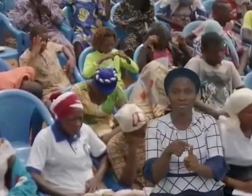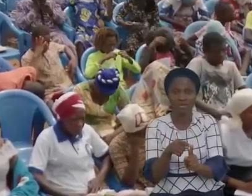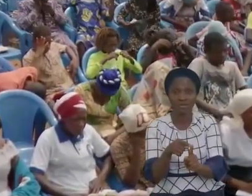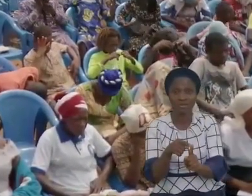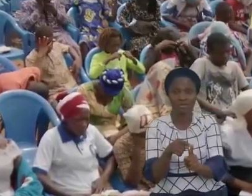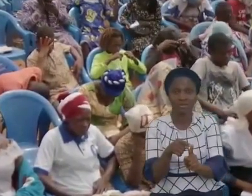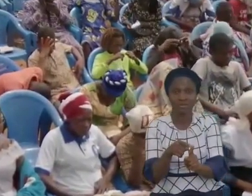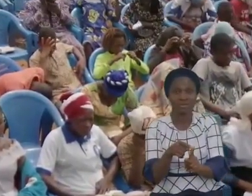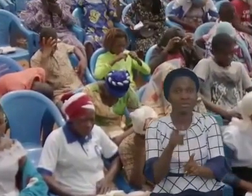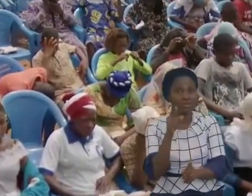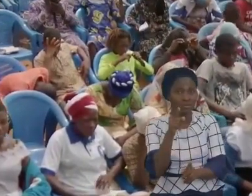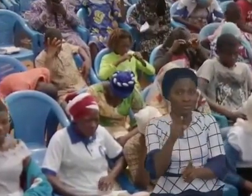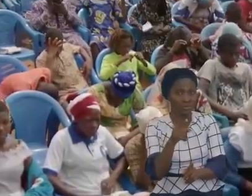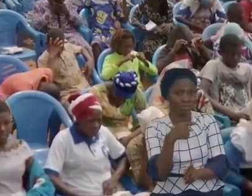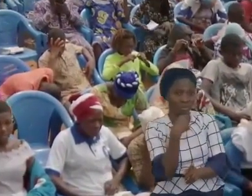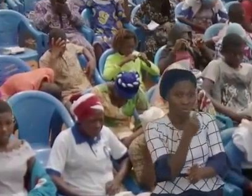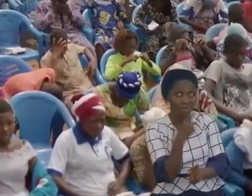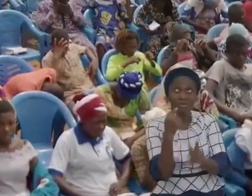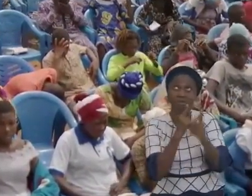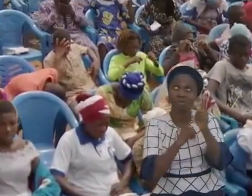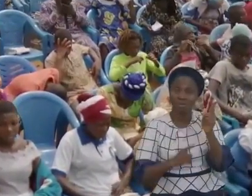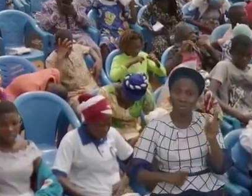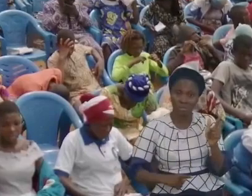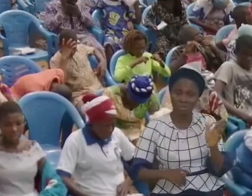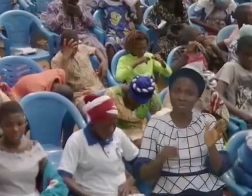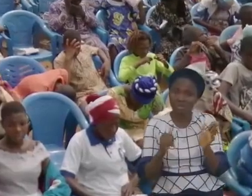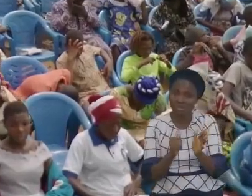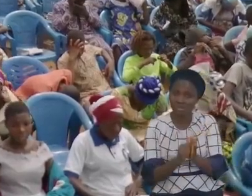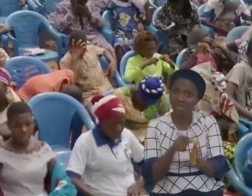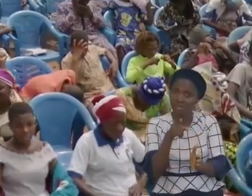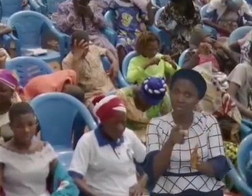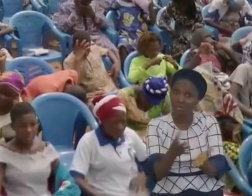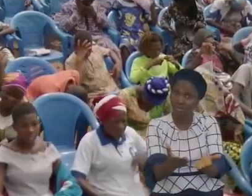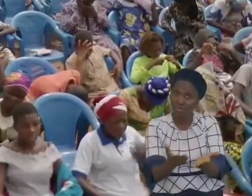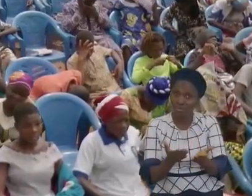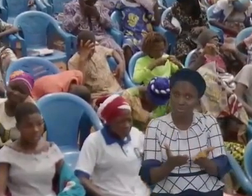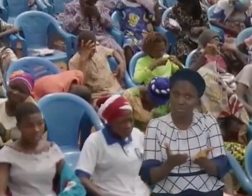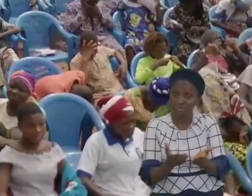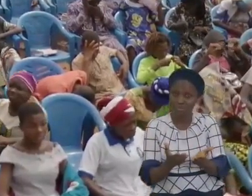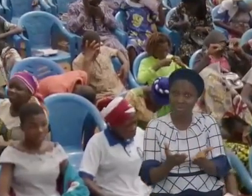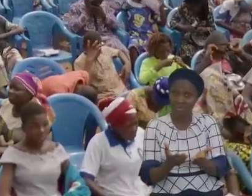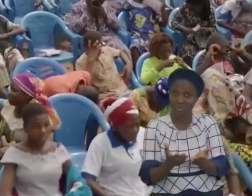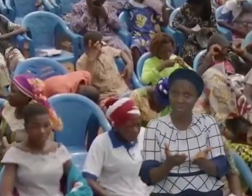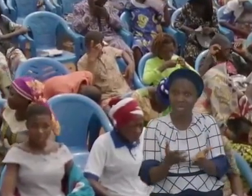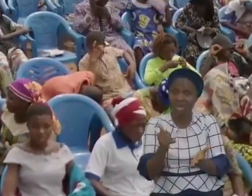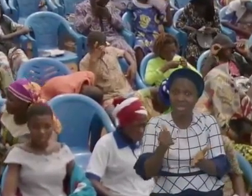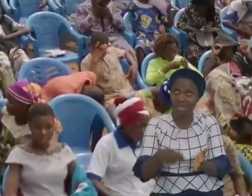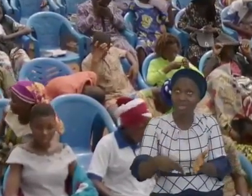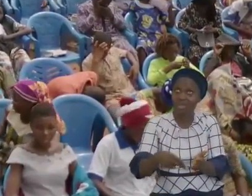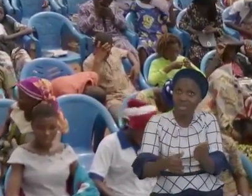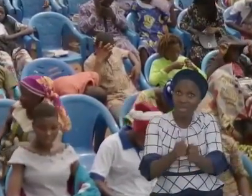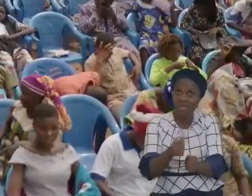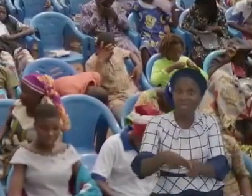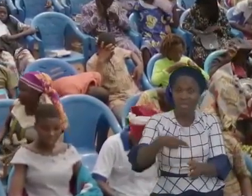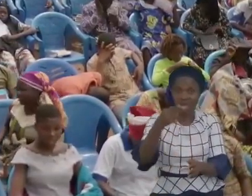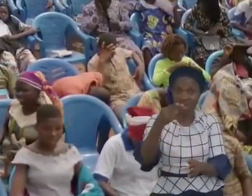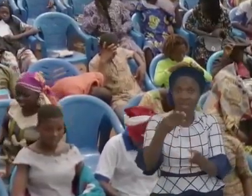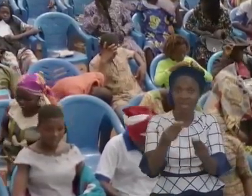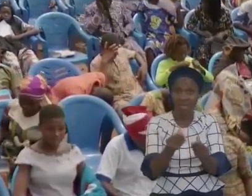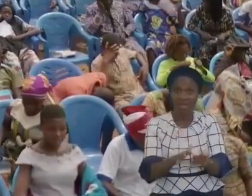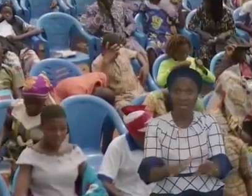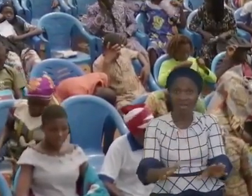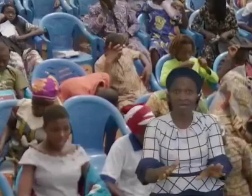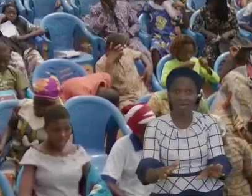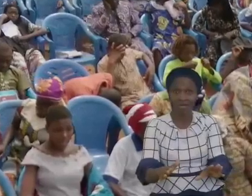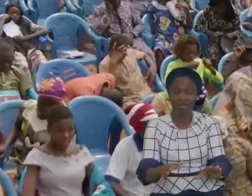want a higher ground, that you want what God has